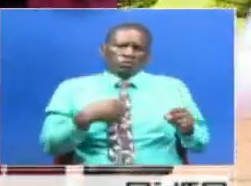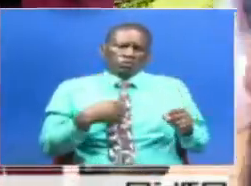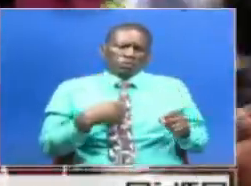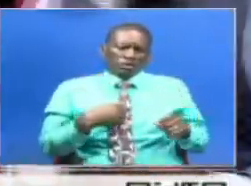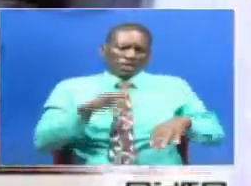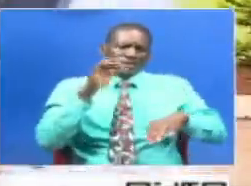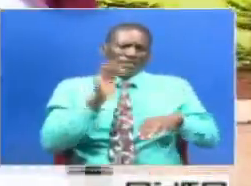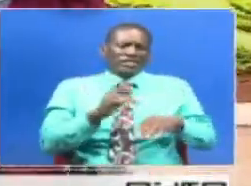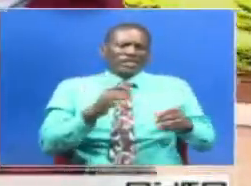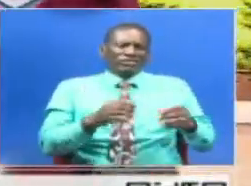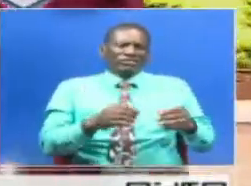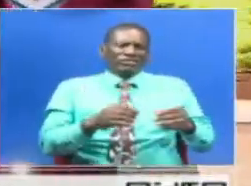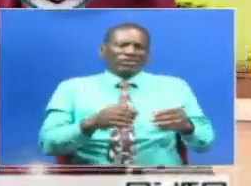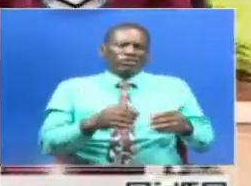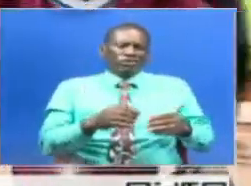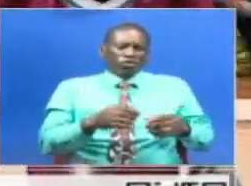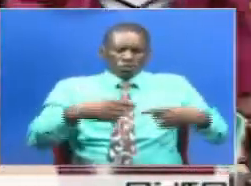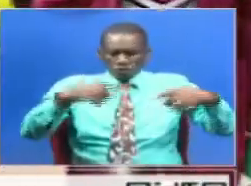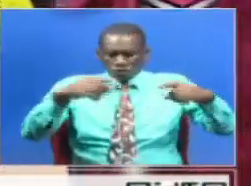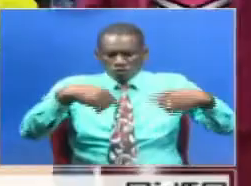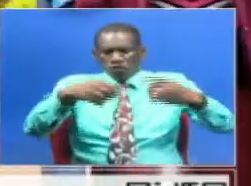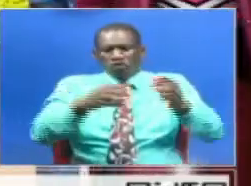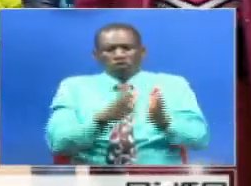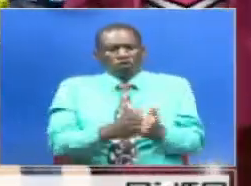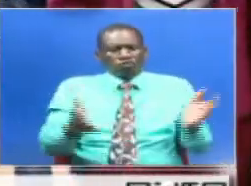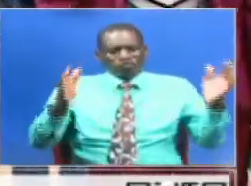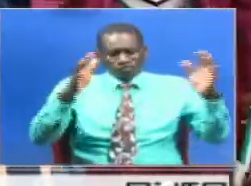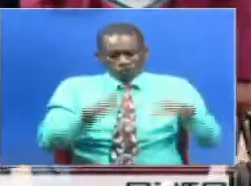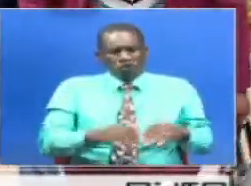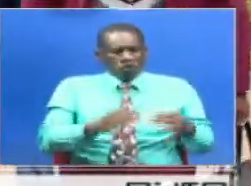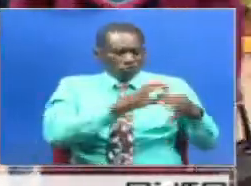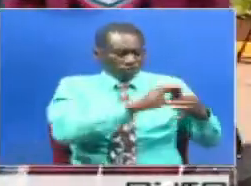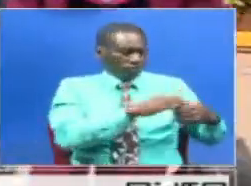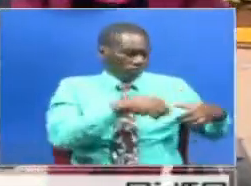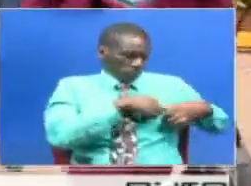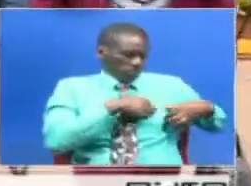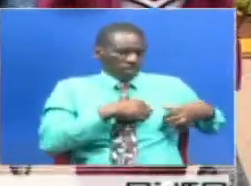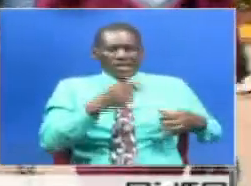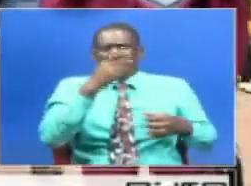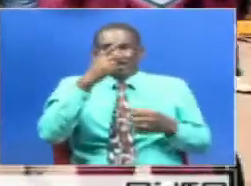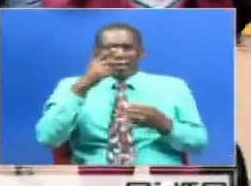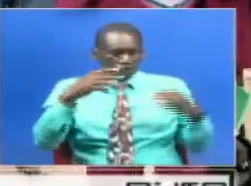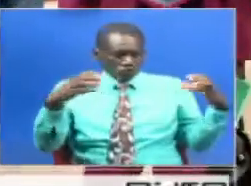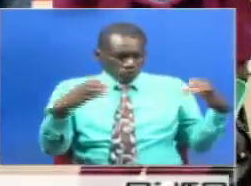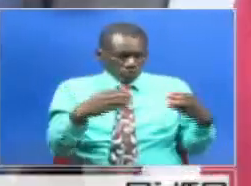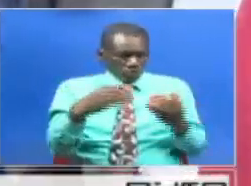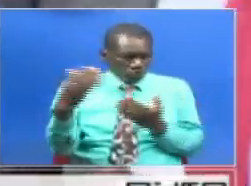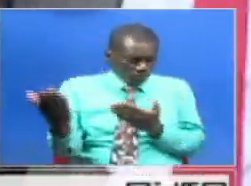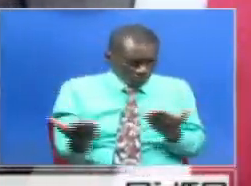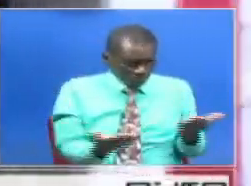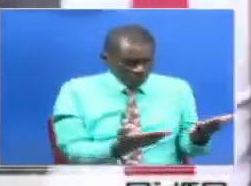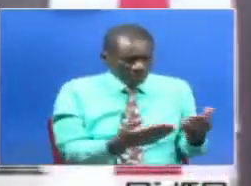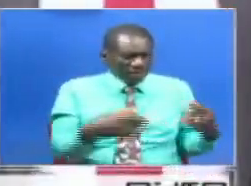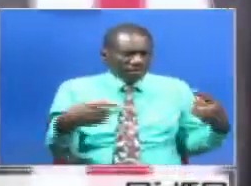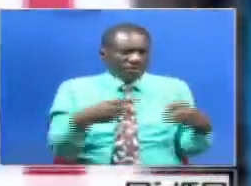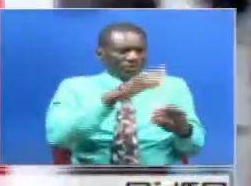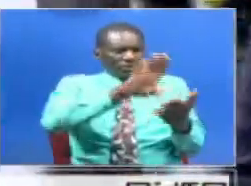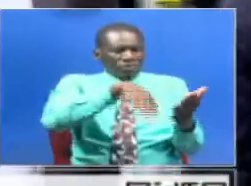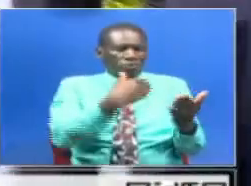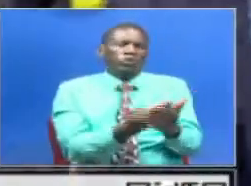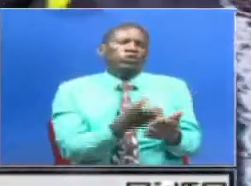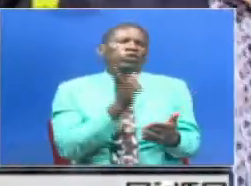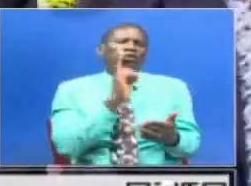or break moment for the Azimio delegates. The Kalonzo Musyoka-led team will be bringing along a raft of proposals